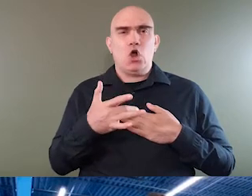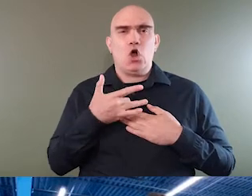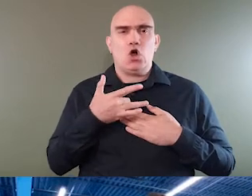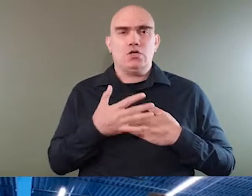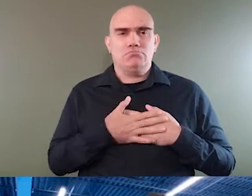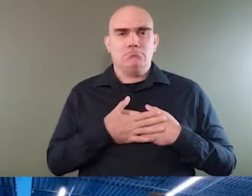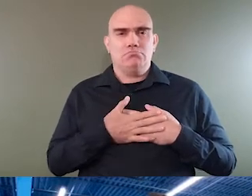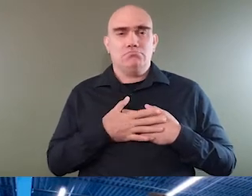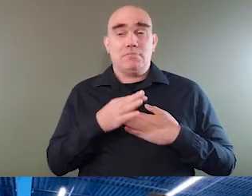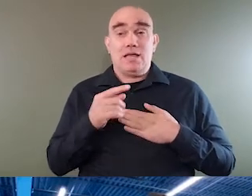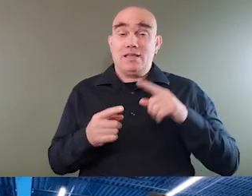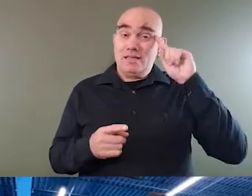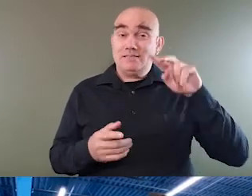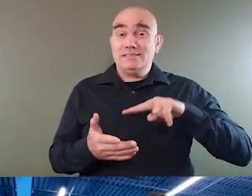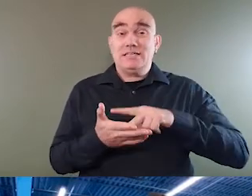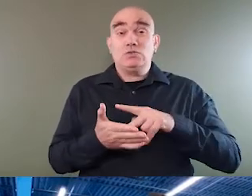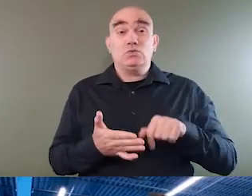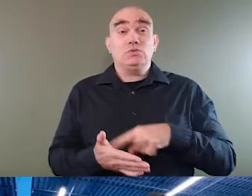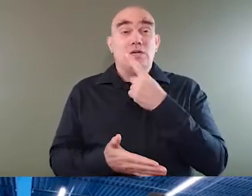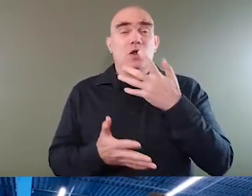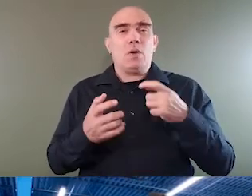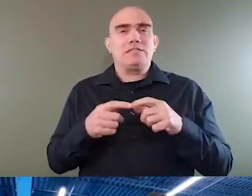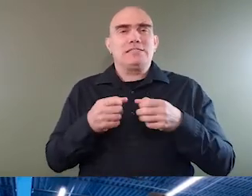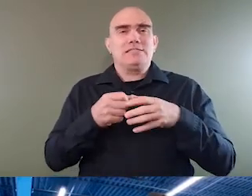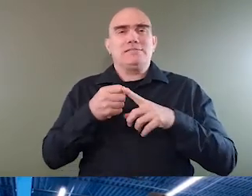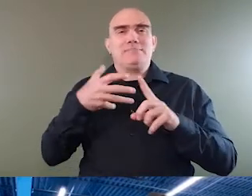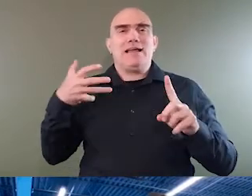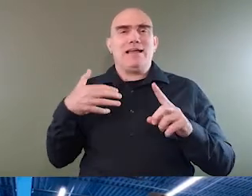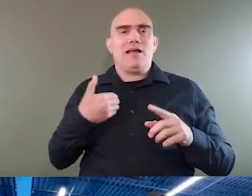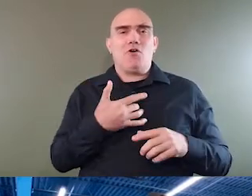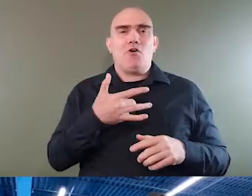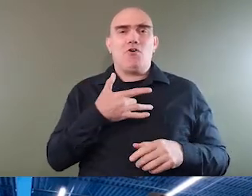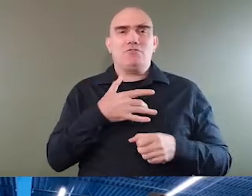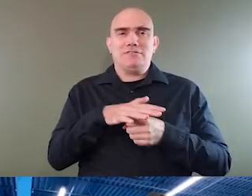to expand our heart space.